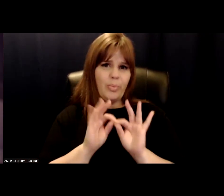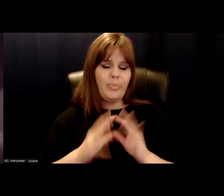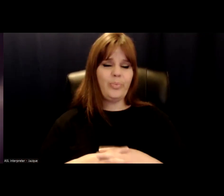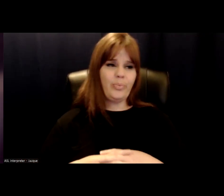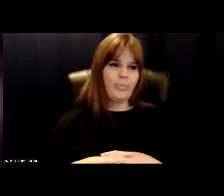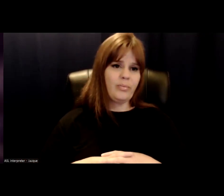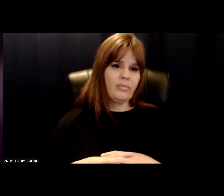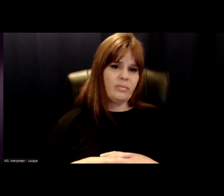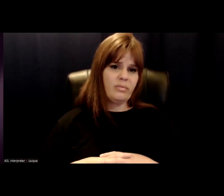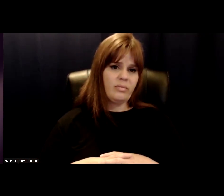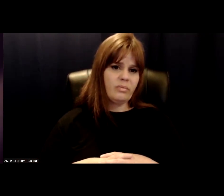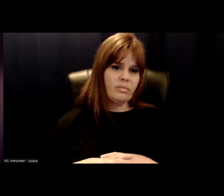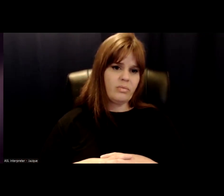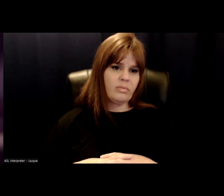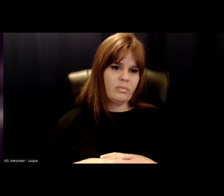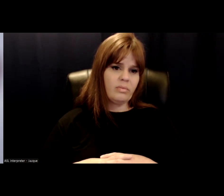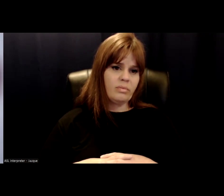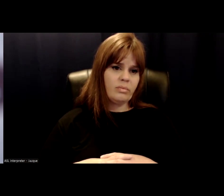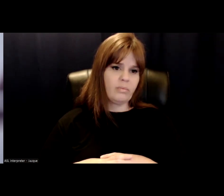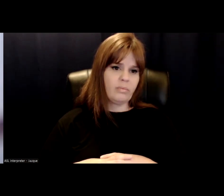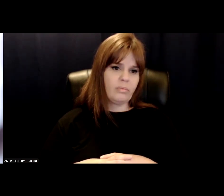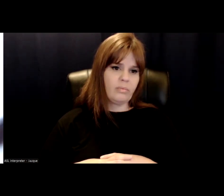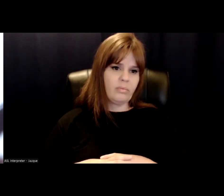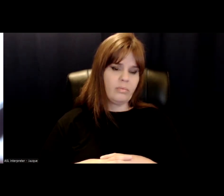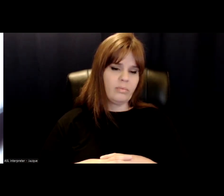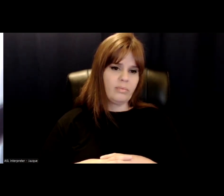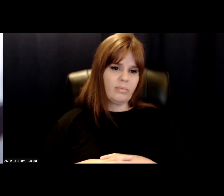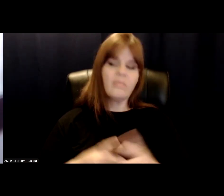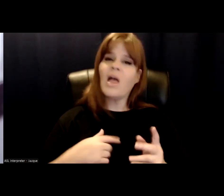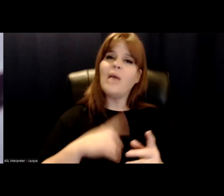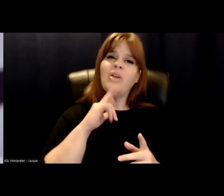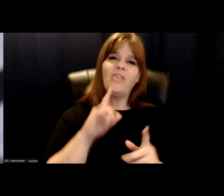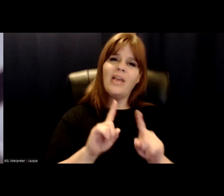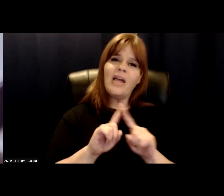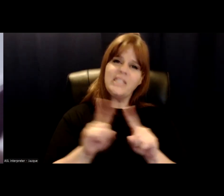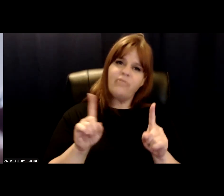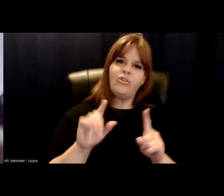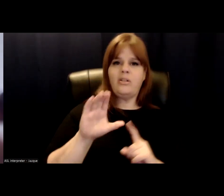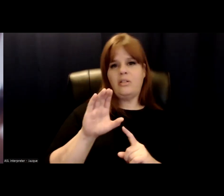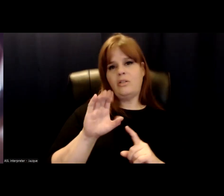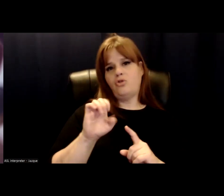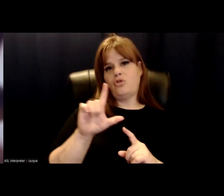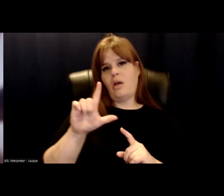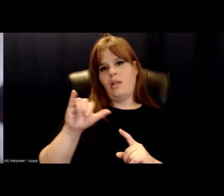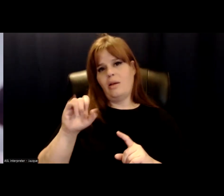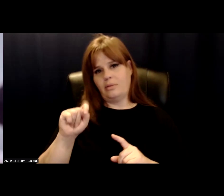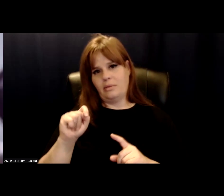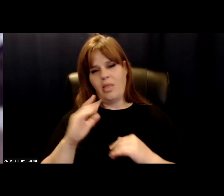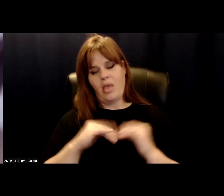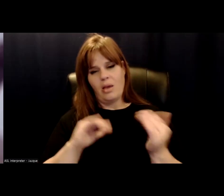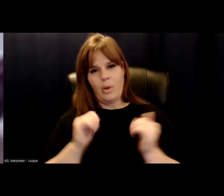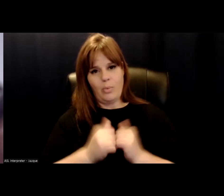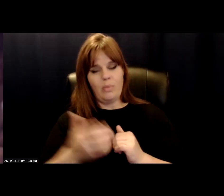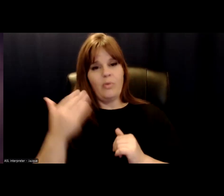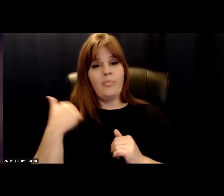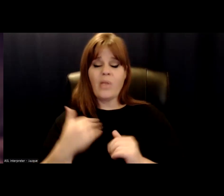I am definitely a different cellist than before. I am much more intentional about what I choose